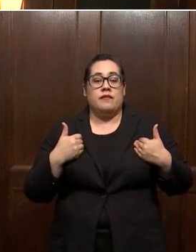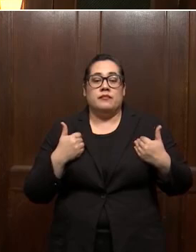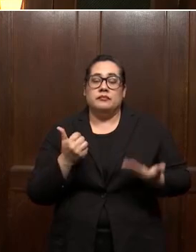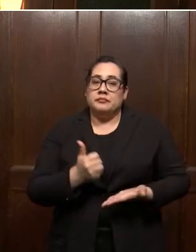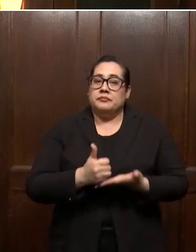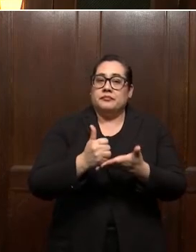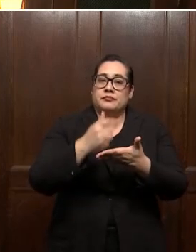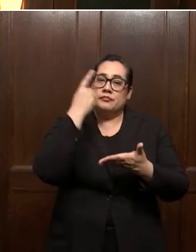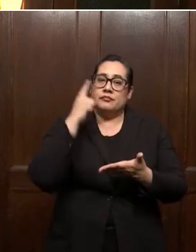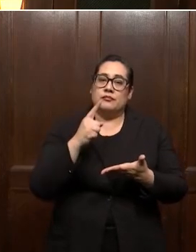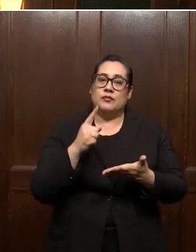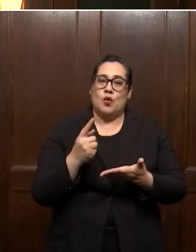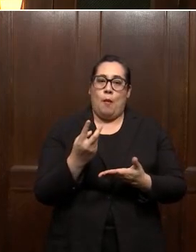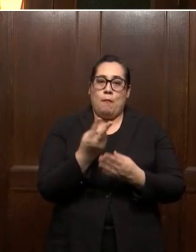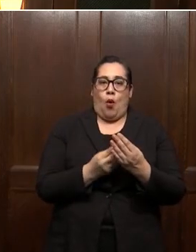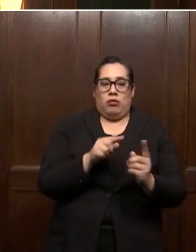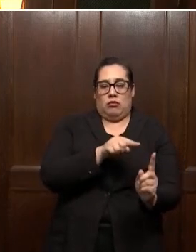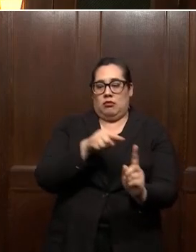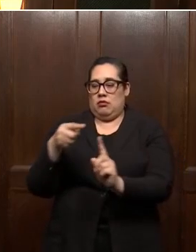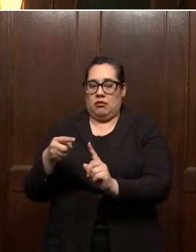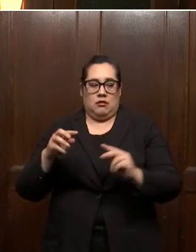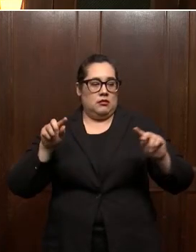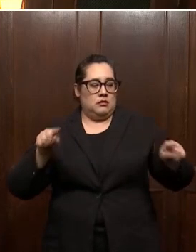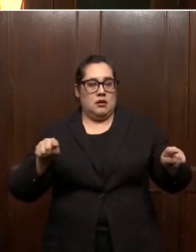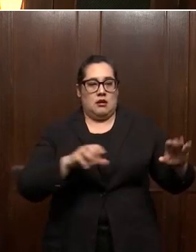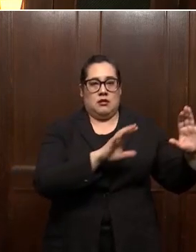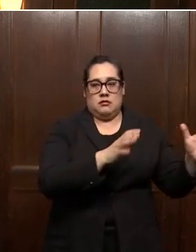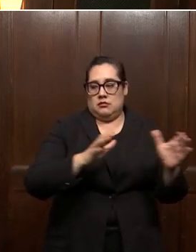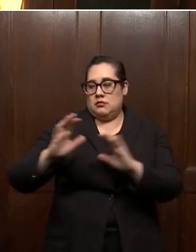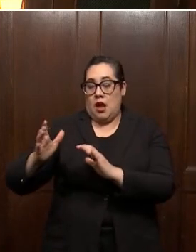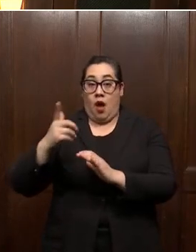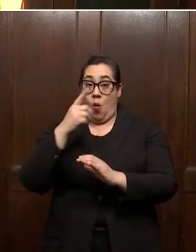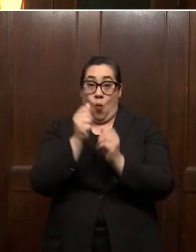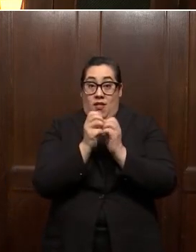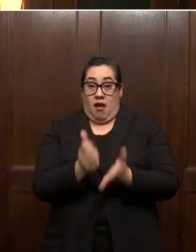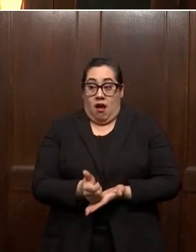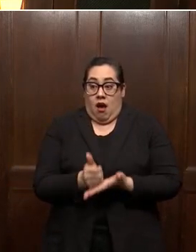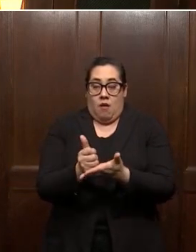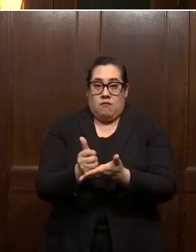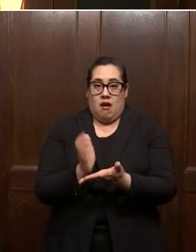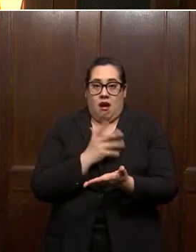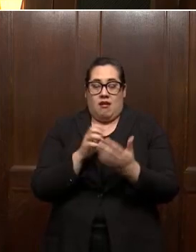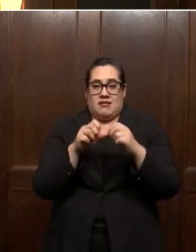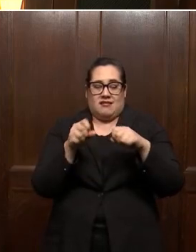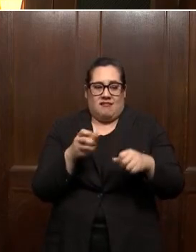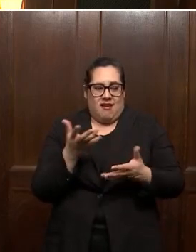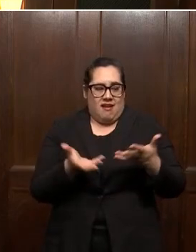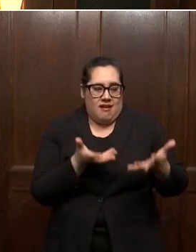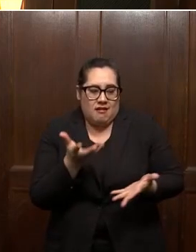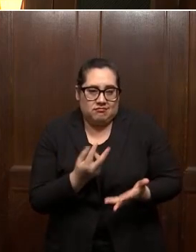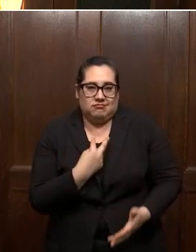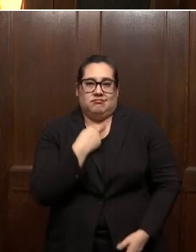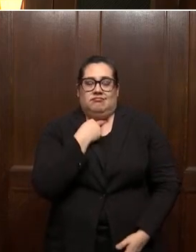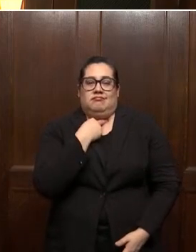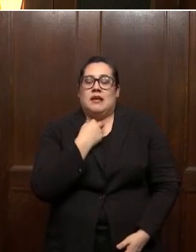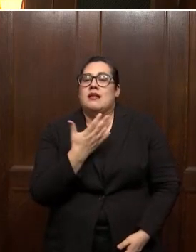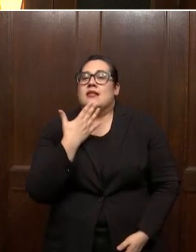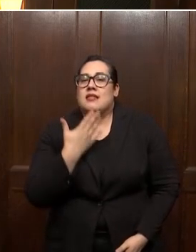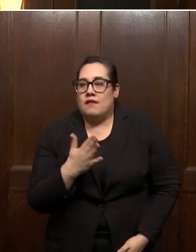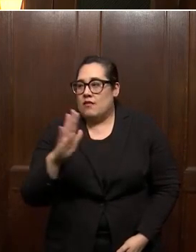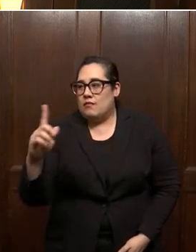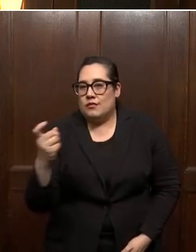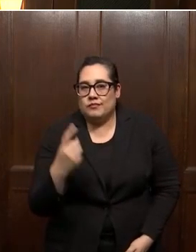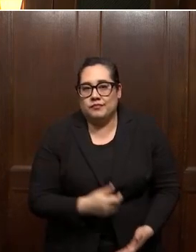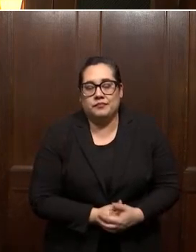ayuda por los dos lados, porque sin esto, este sistema no trabaja. Gracias por esta